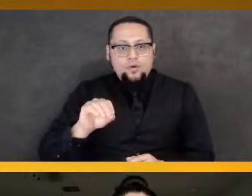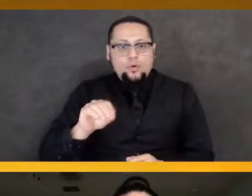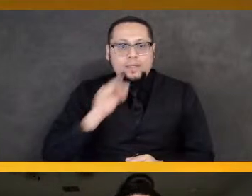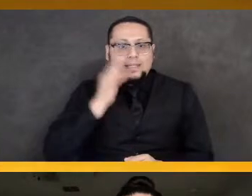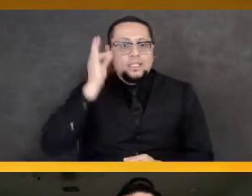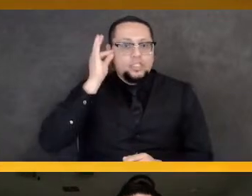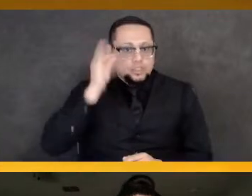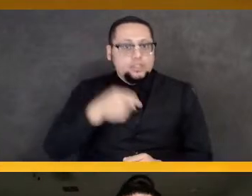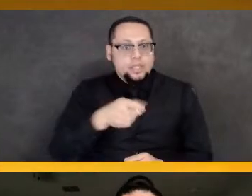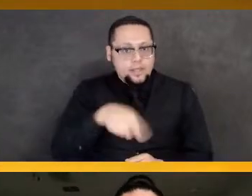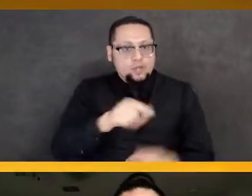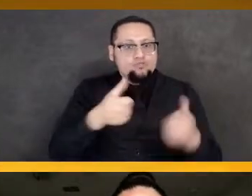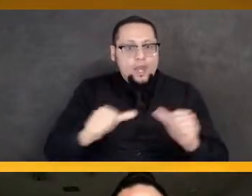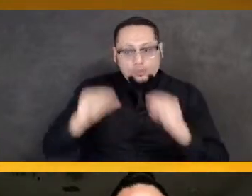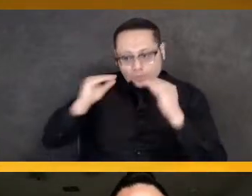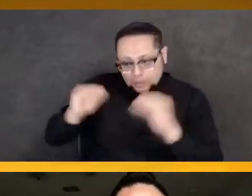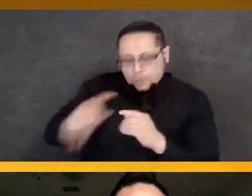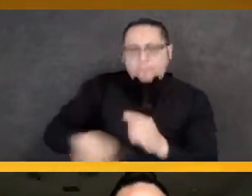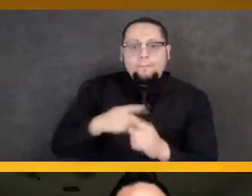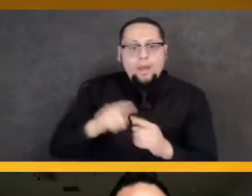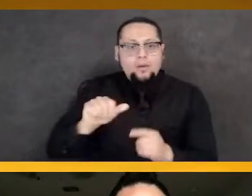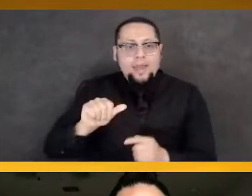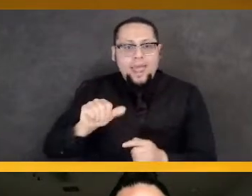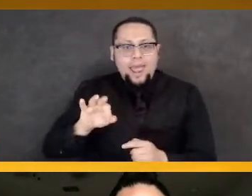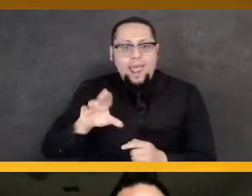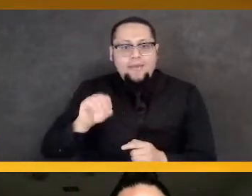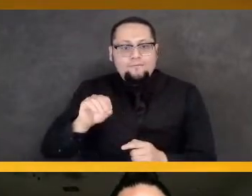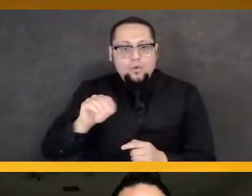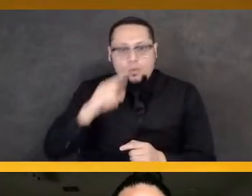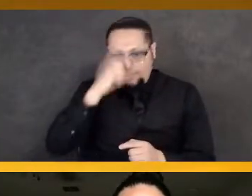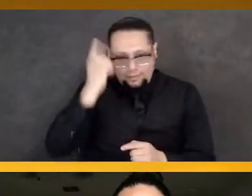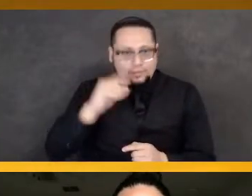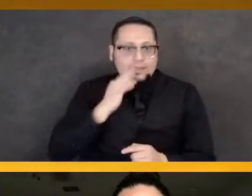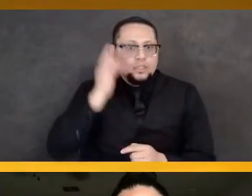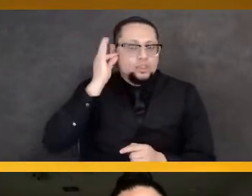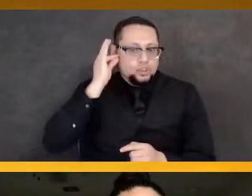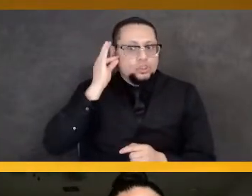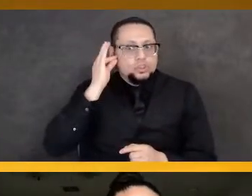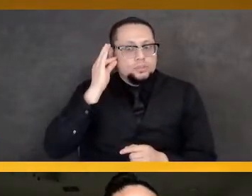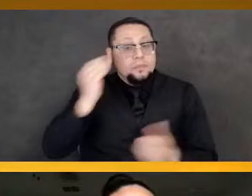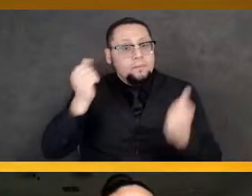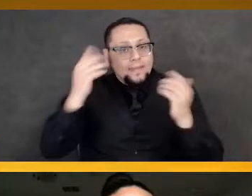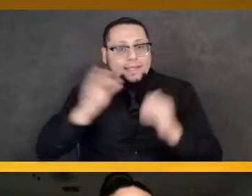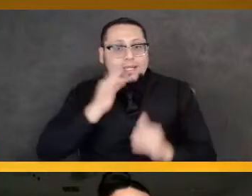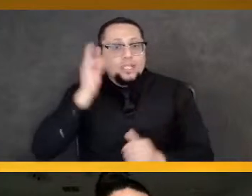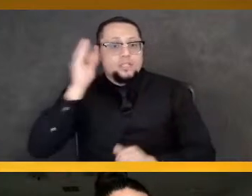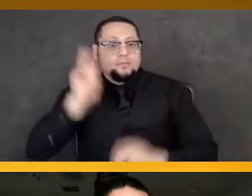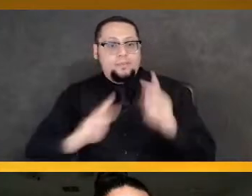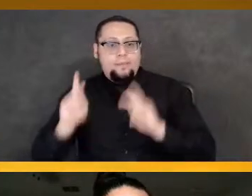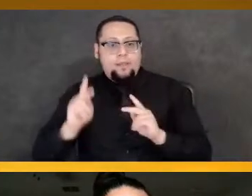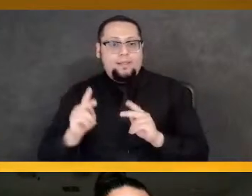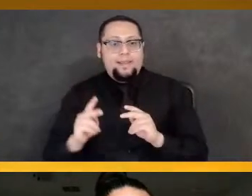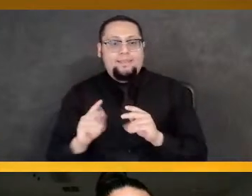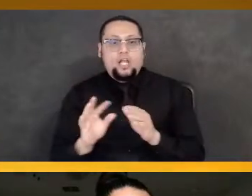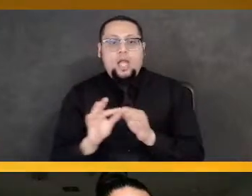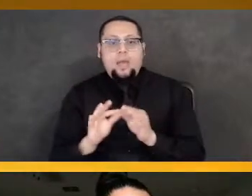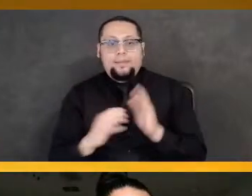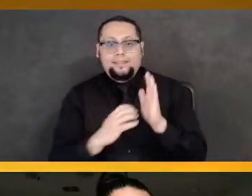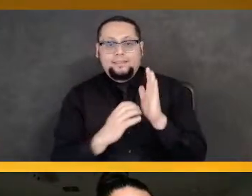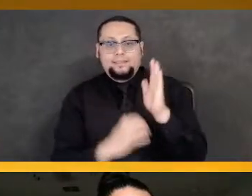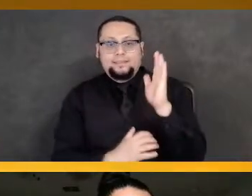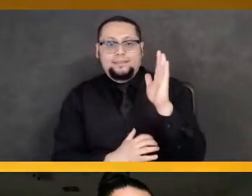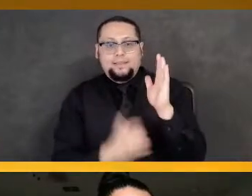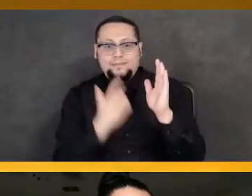Afro-Indigenous people and cultures. But many Indigenous people in the comment sections that I've seen have been